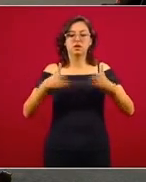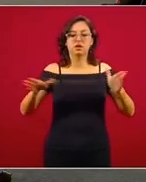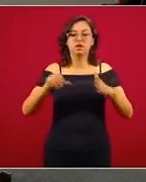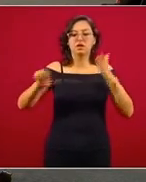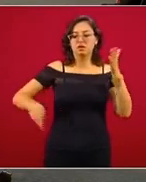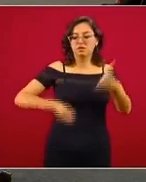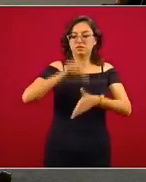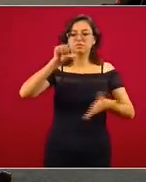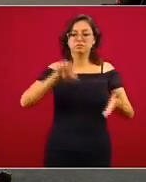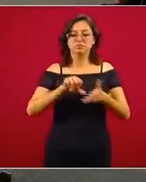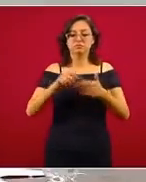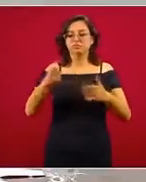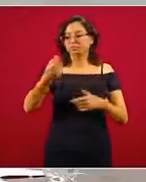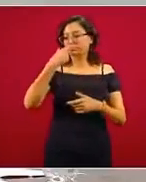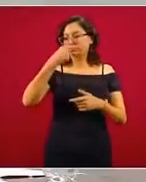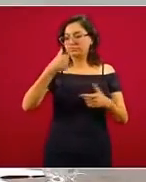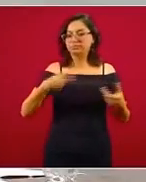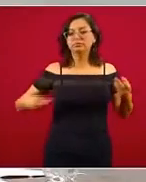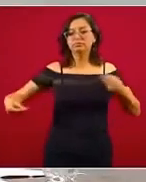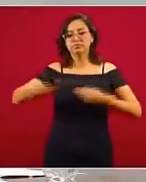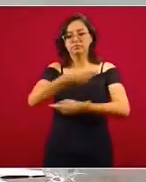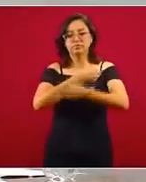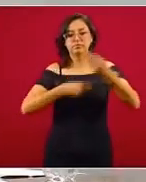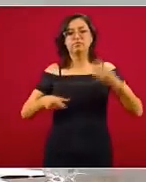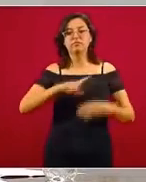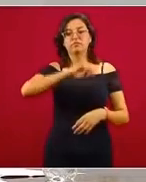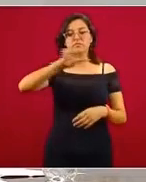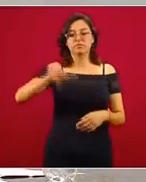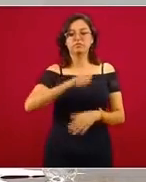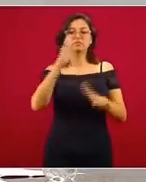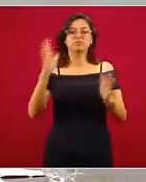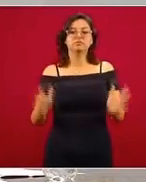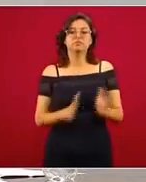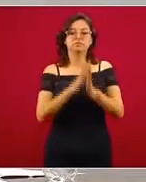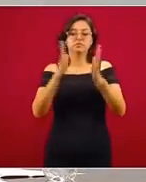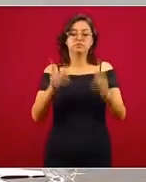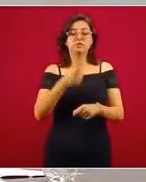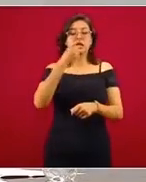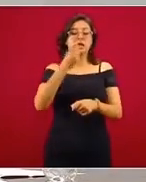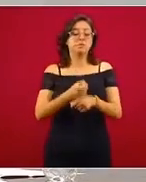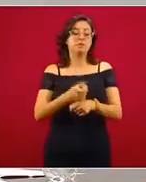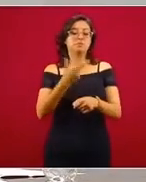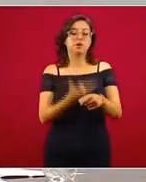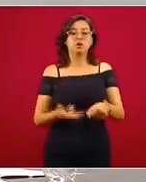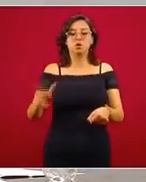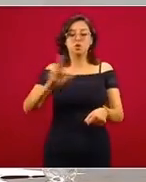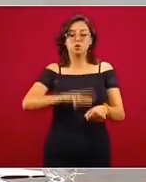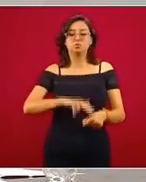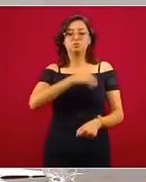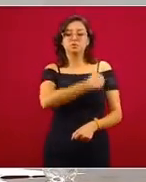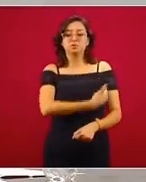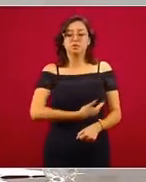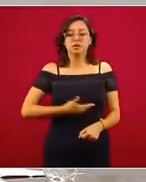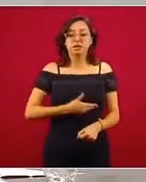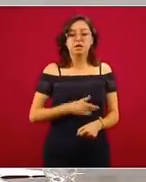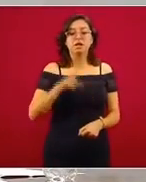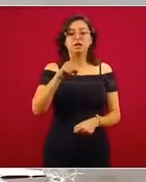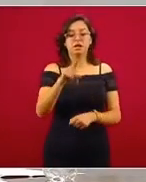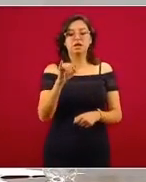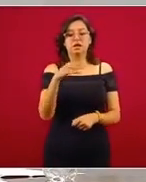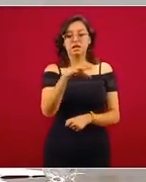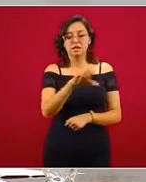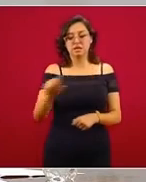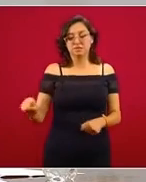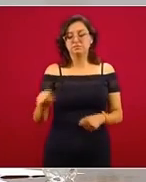de Medicamentos performance, y she's posteriormente been participó en la collaborating primera as clínica well de with mama the que se estableció en el Drug país en el Exchanging Instituto Center,